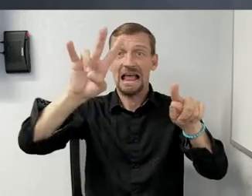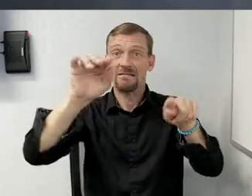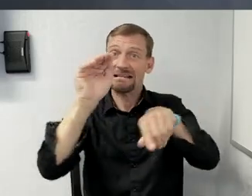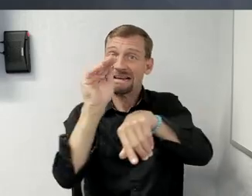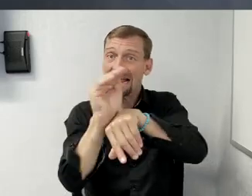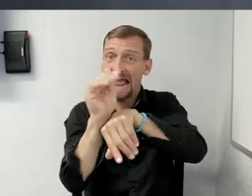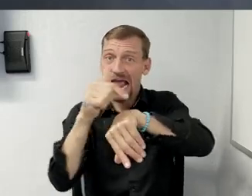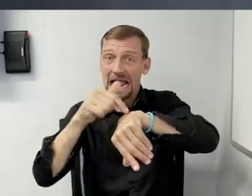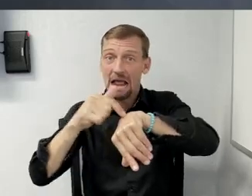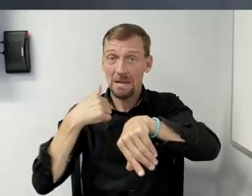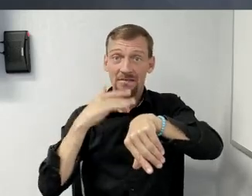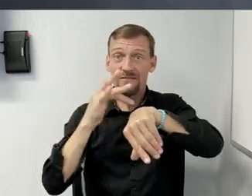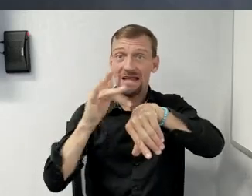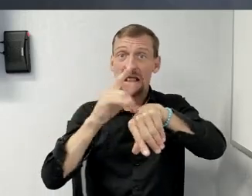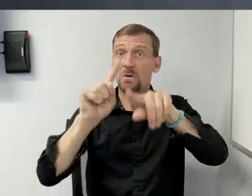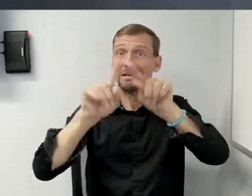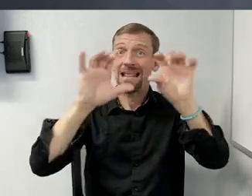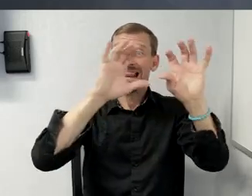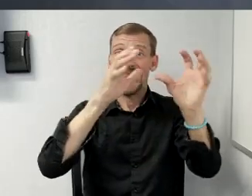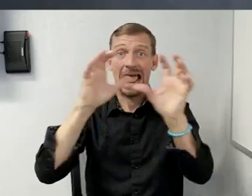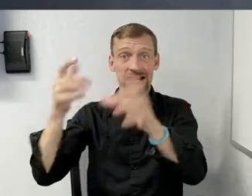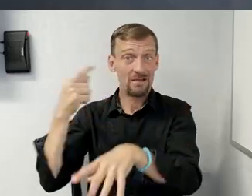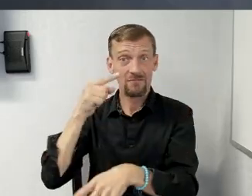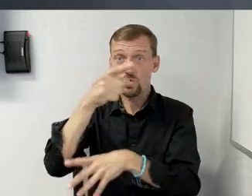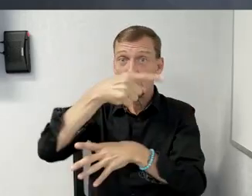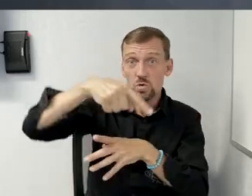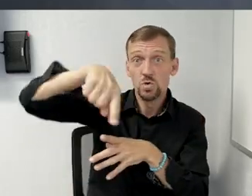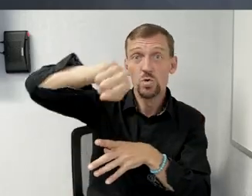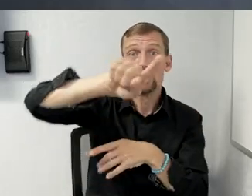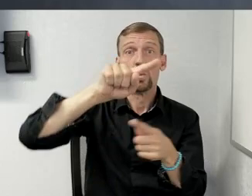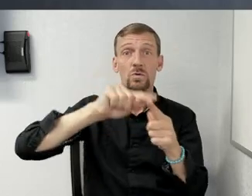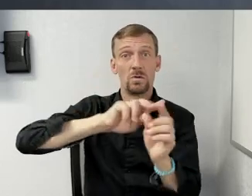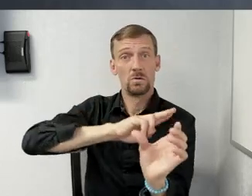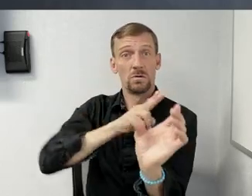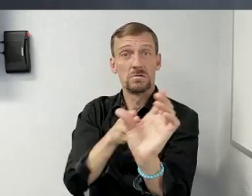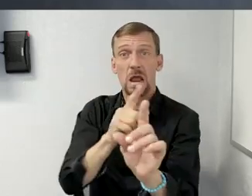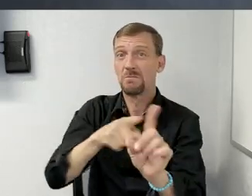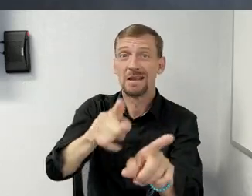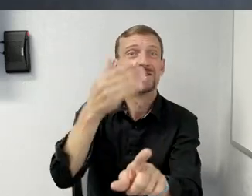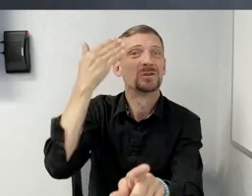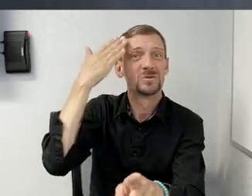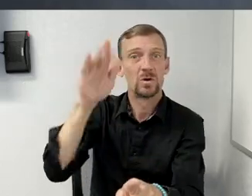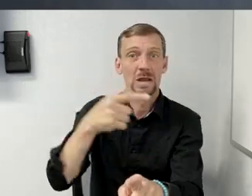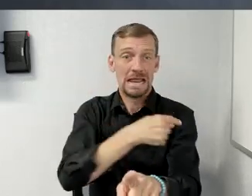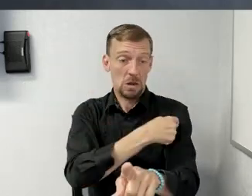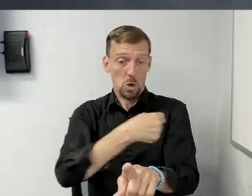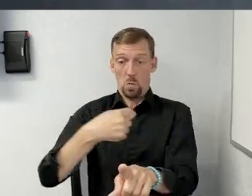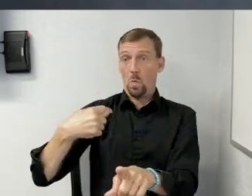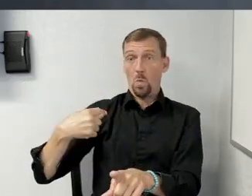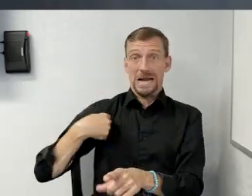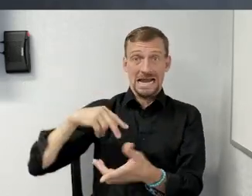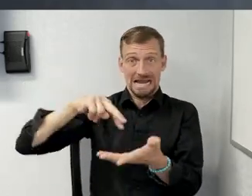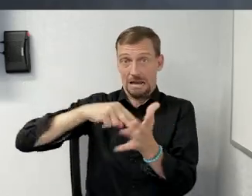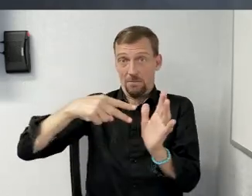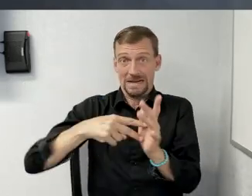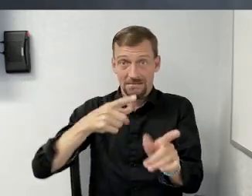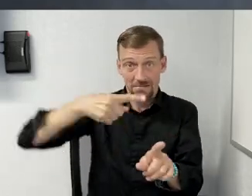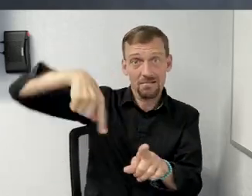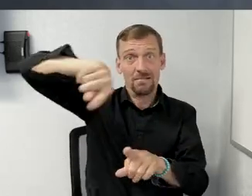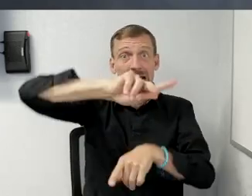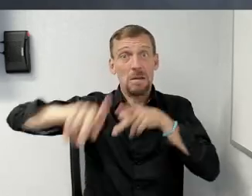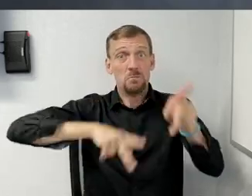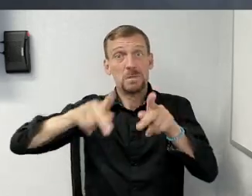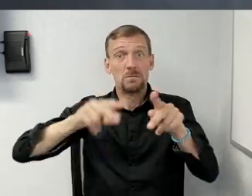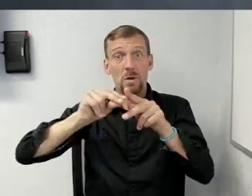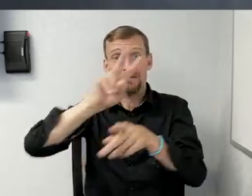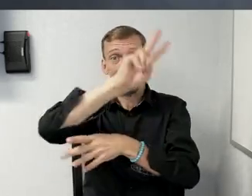evening. And I think that we are not taking, I say the people in Visalia, are